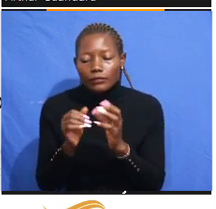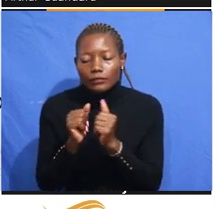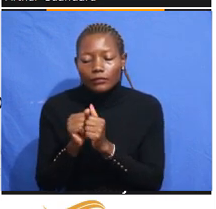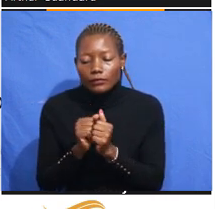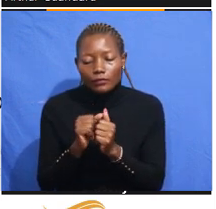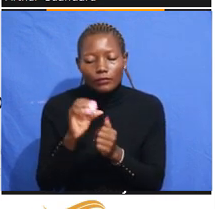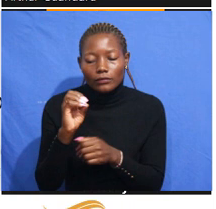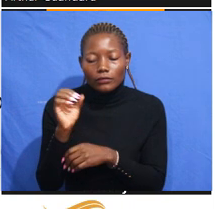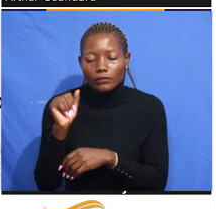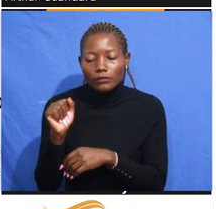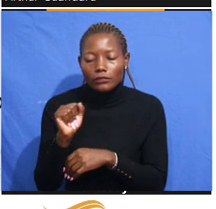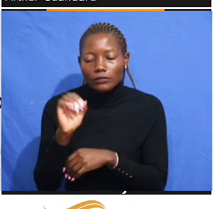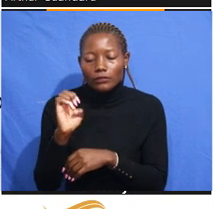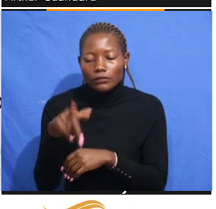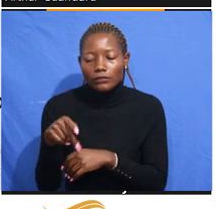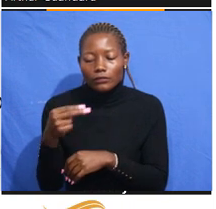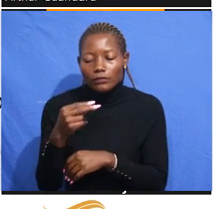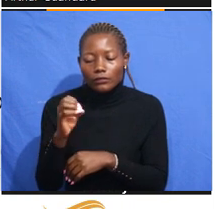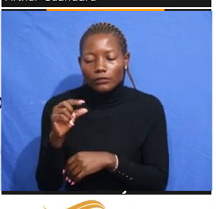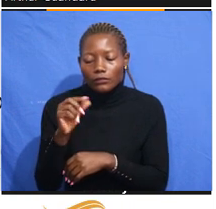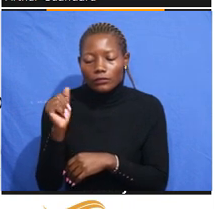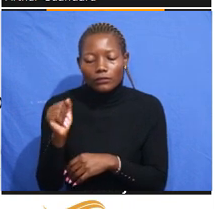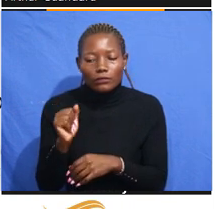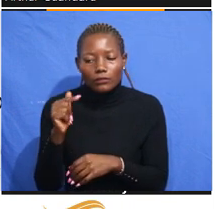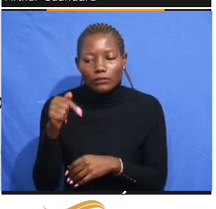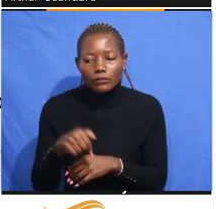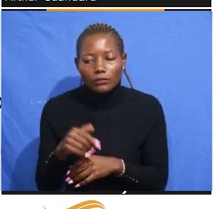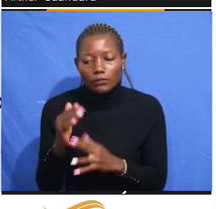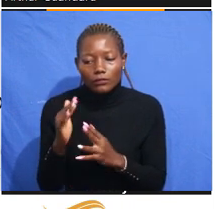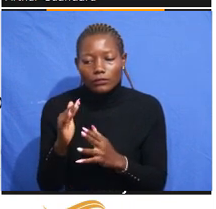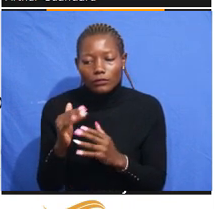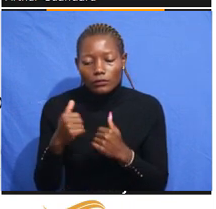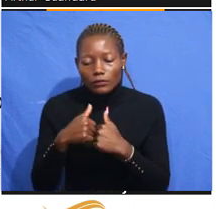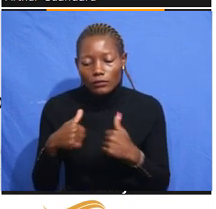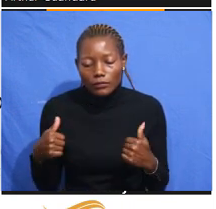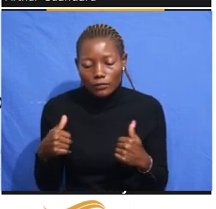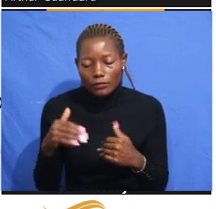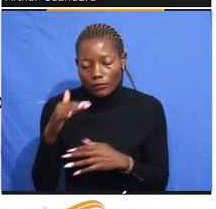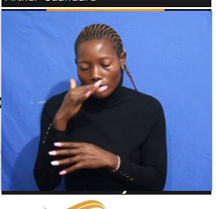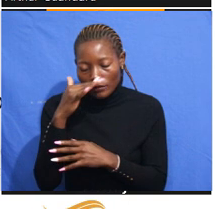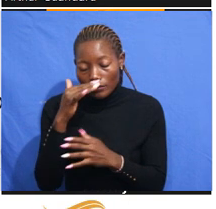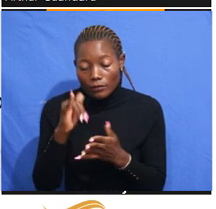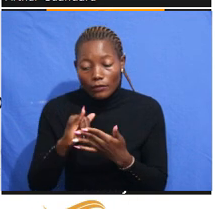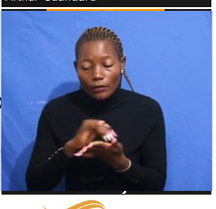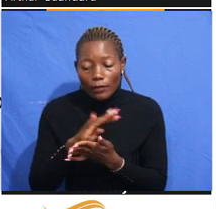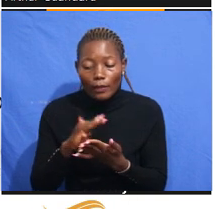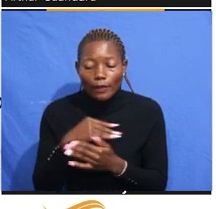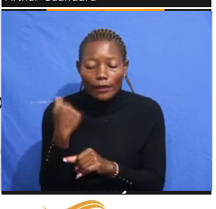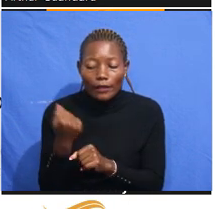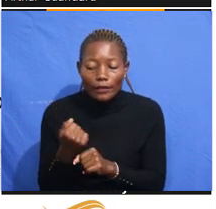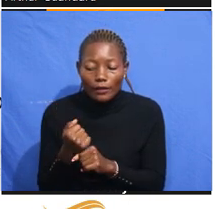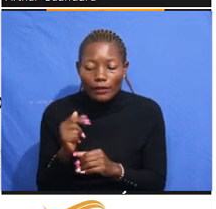So you must separate the air and the food channels. And that's basically the function of this.